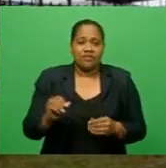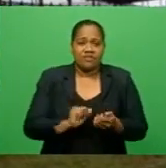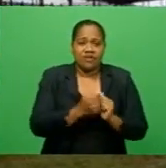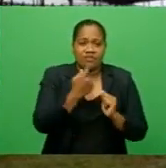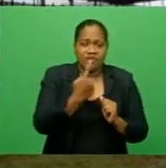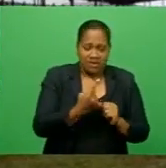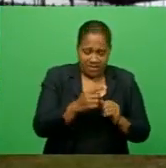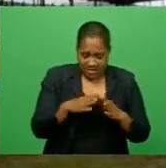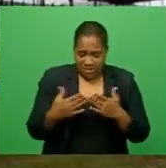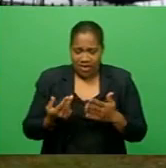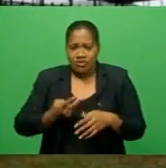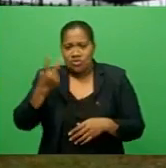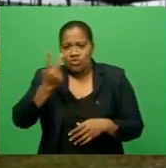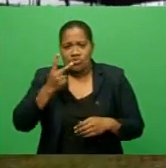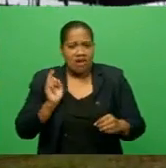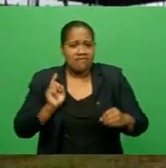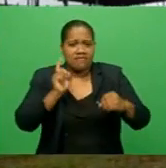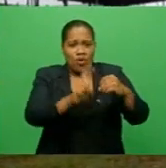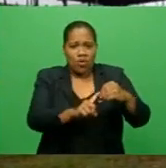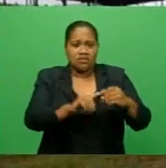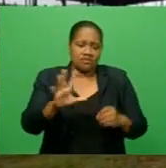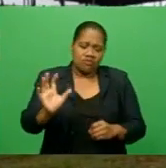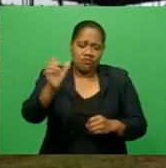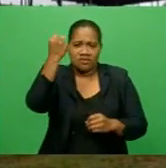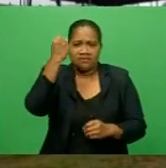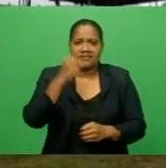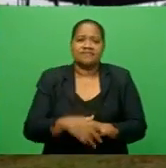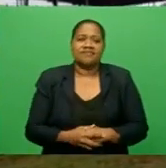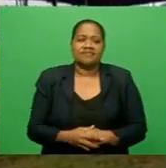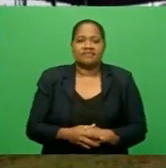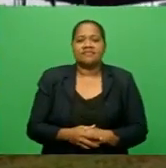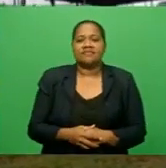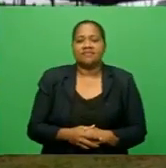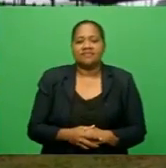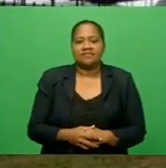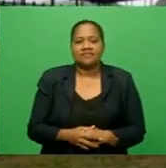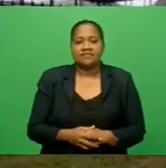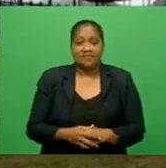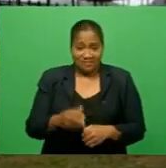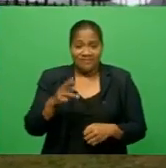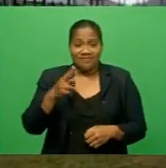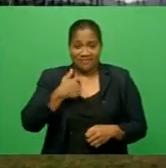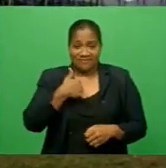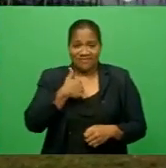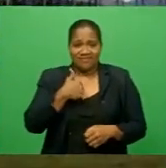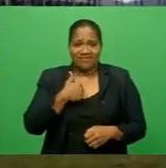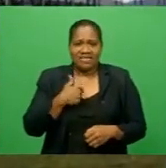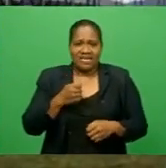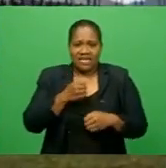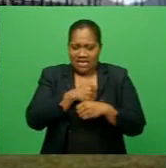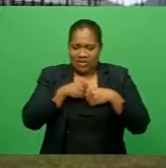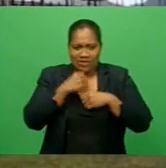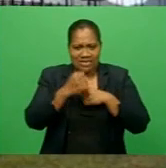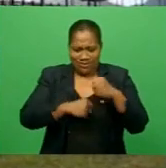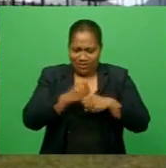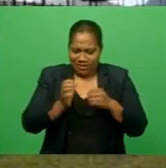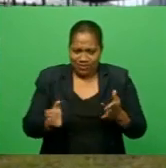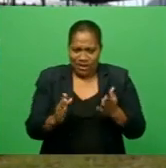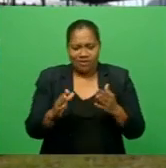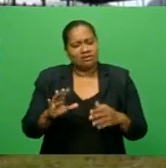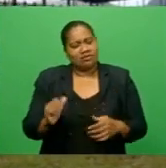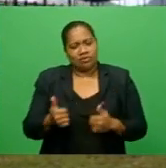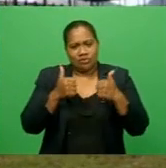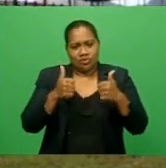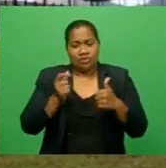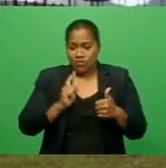goals, 1 against. But it's just for me, overall season has been good. Whatever we achieve now, from